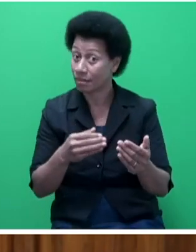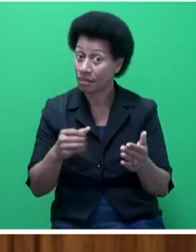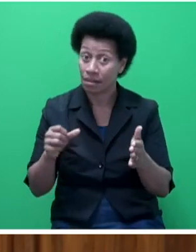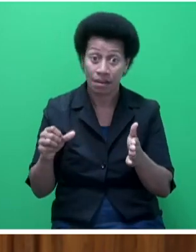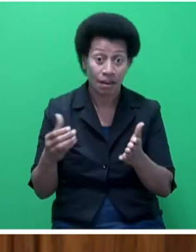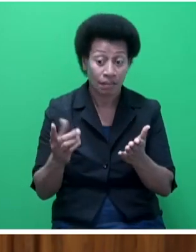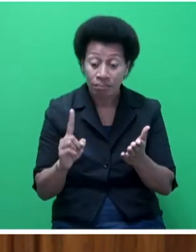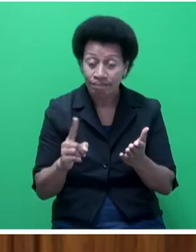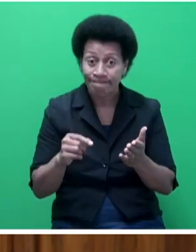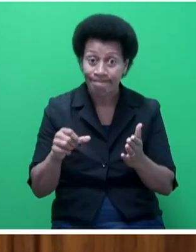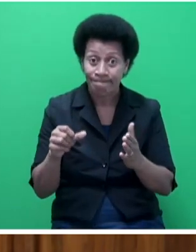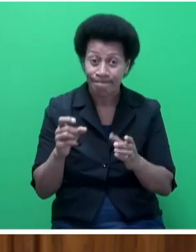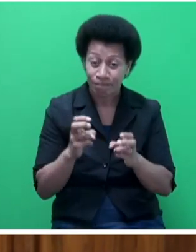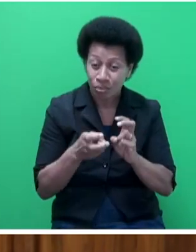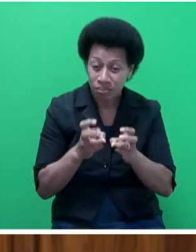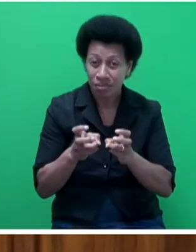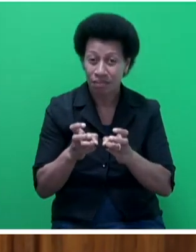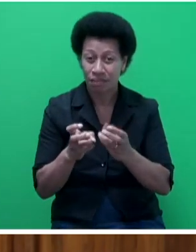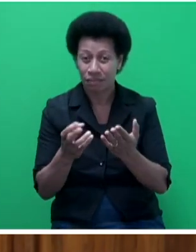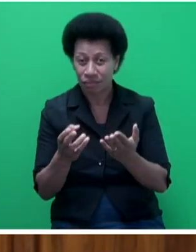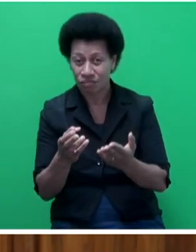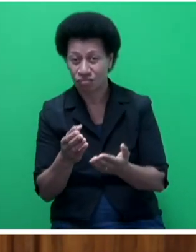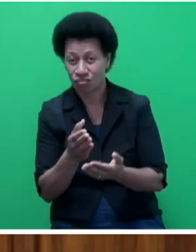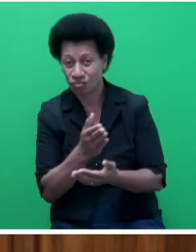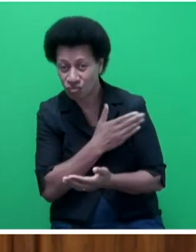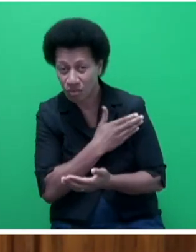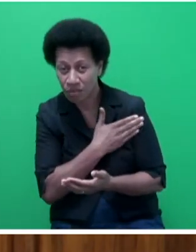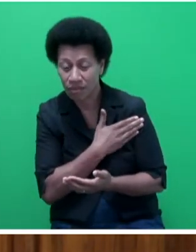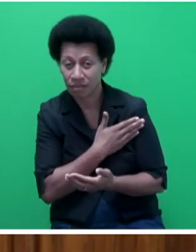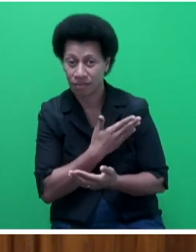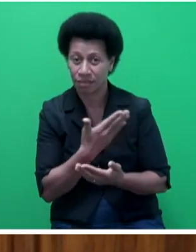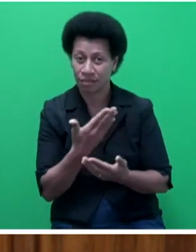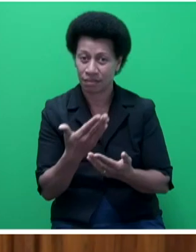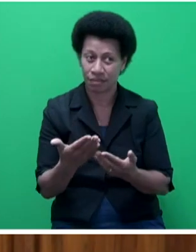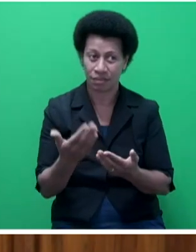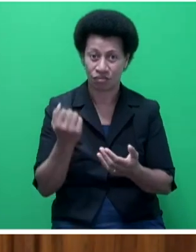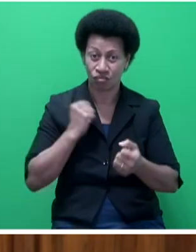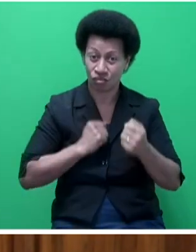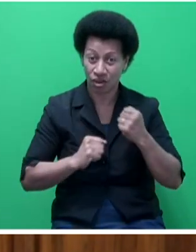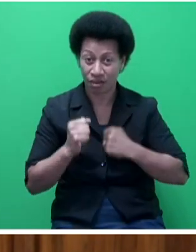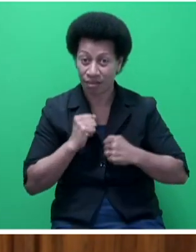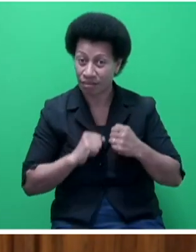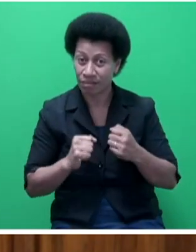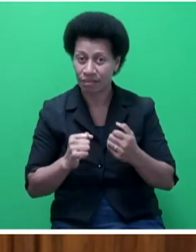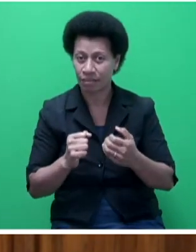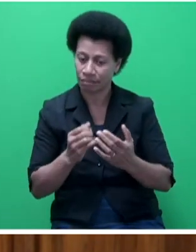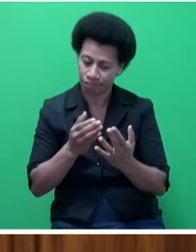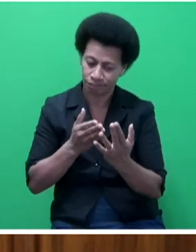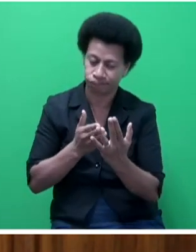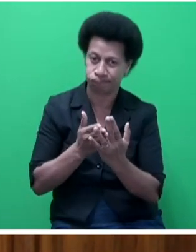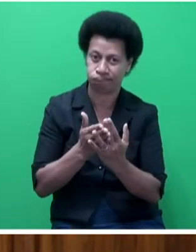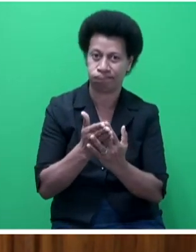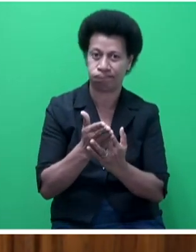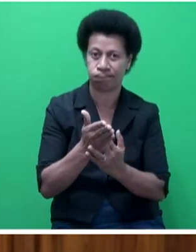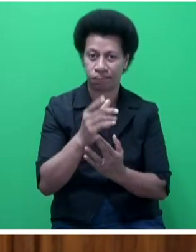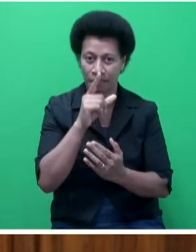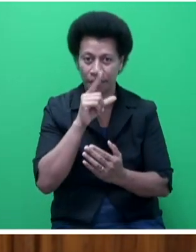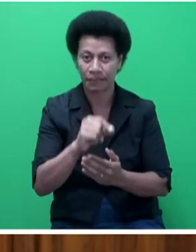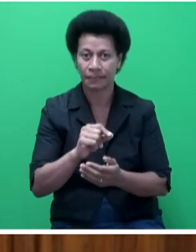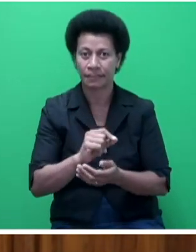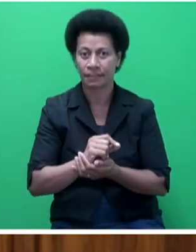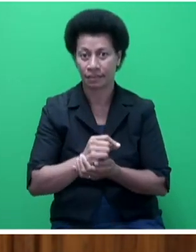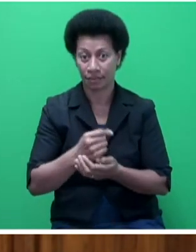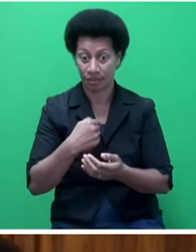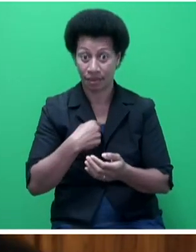free education will always be fulfilled. Mr. Speaker, sir, I salute the Honourable Prime Minister for this. There are